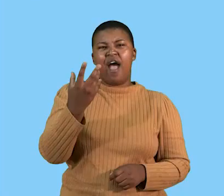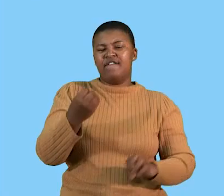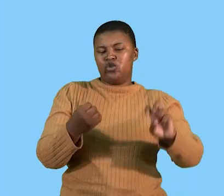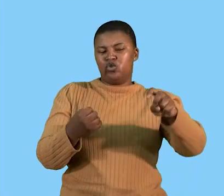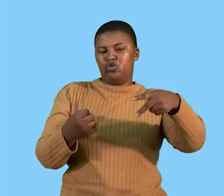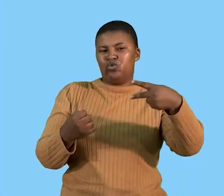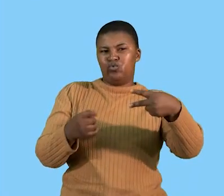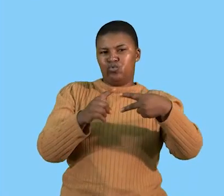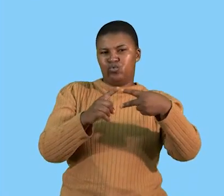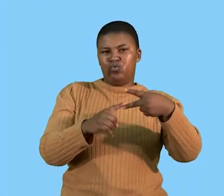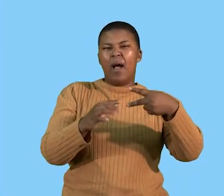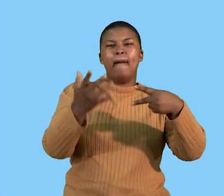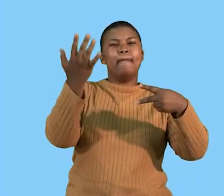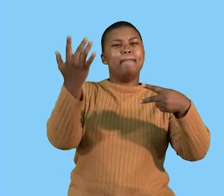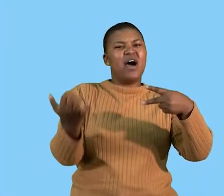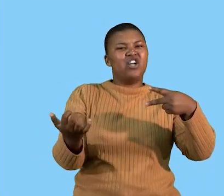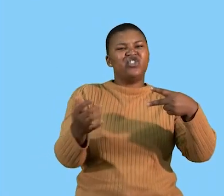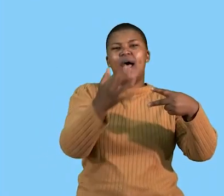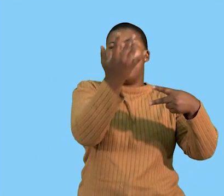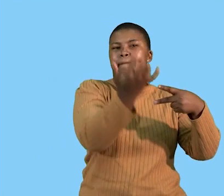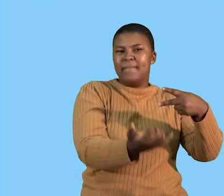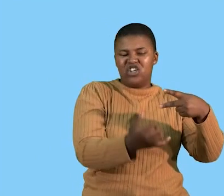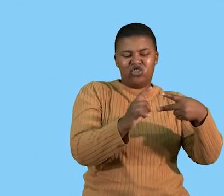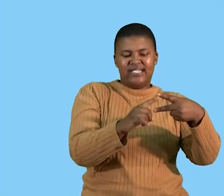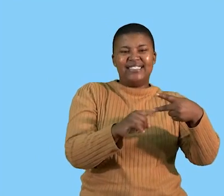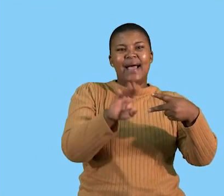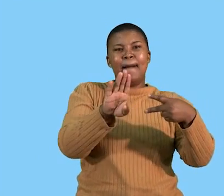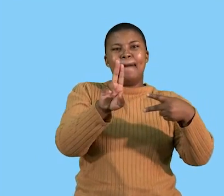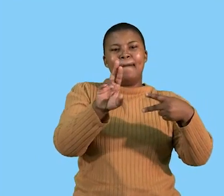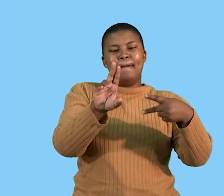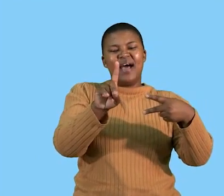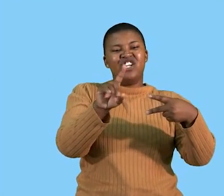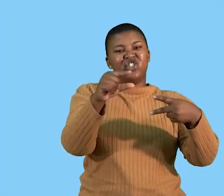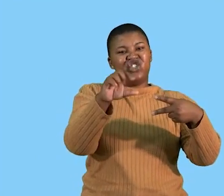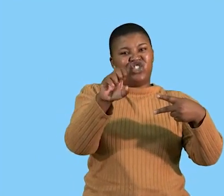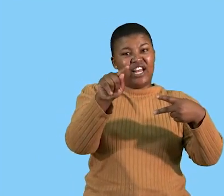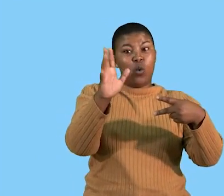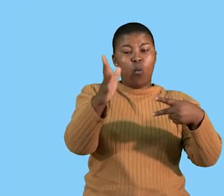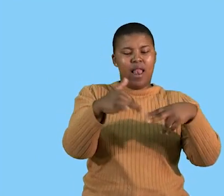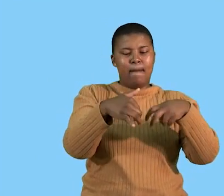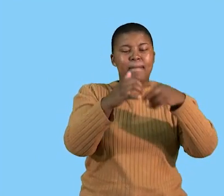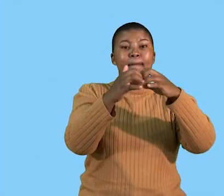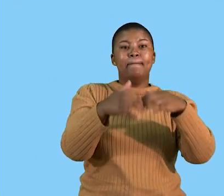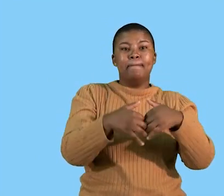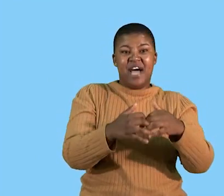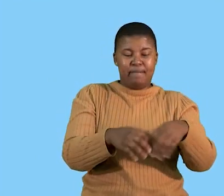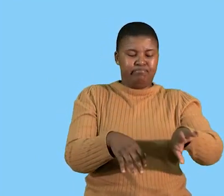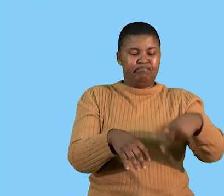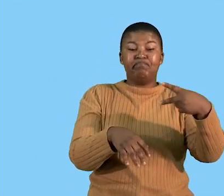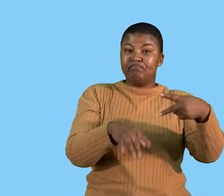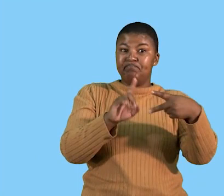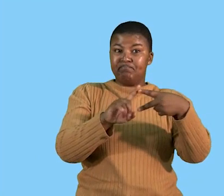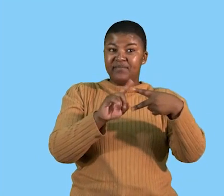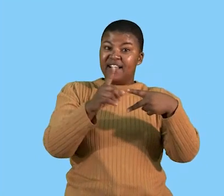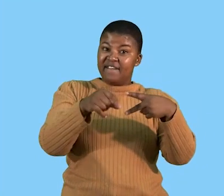two typical types of budgets that a financial function will compile or will set up. And the